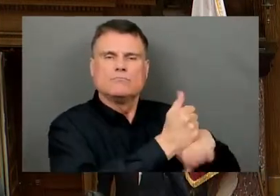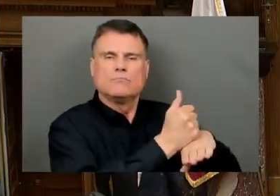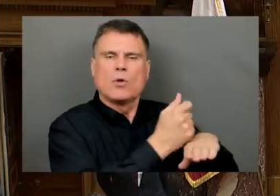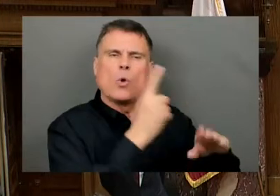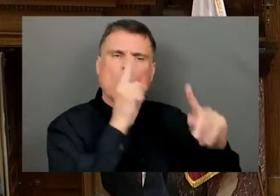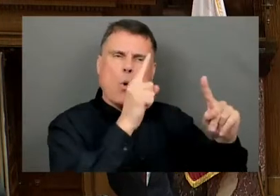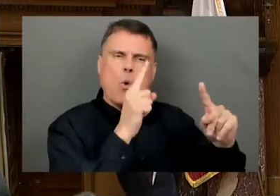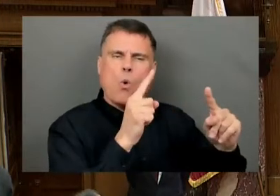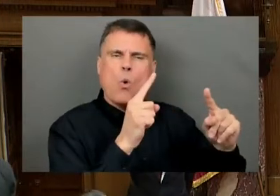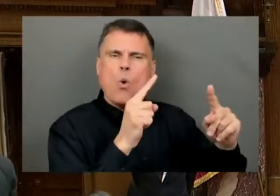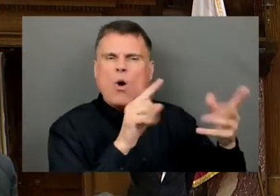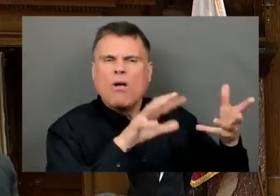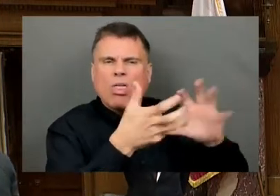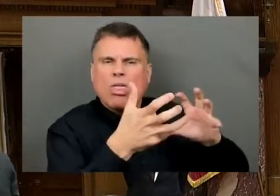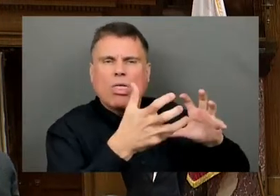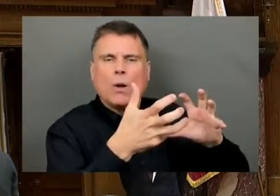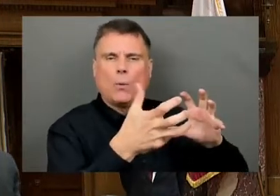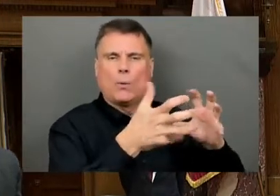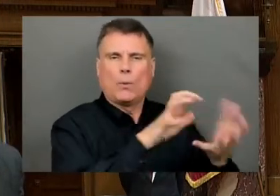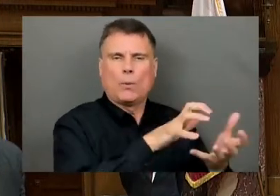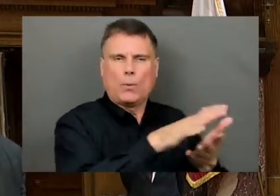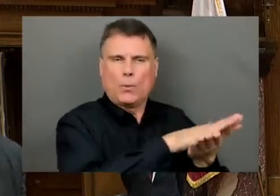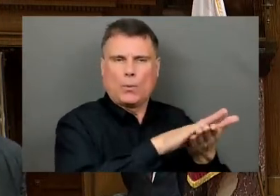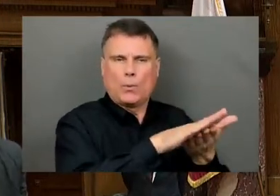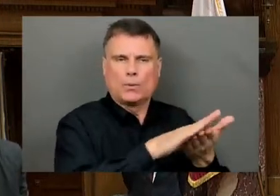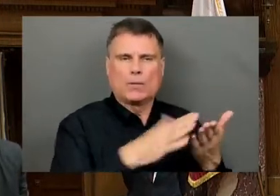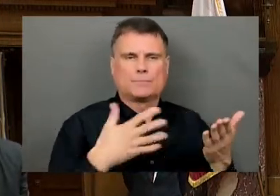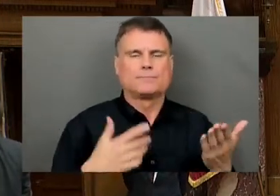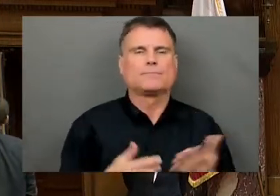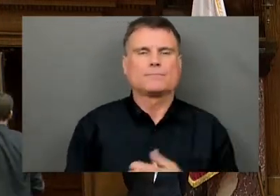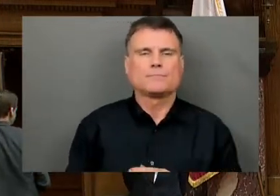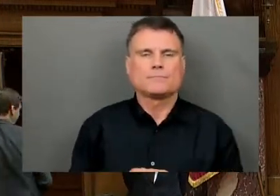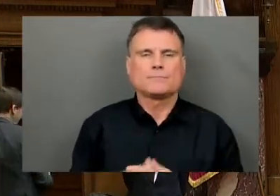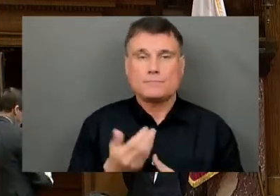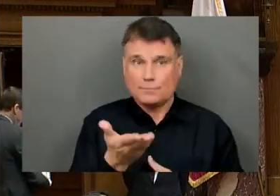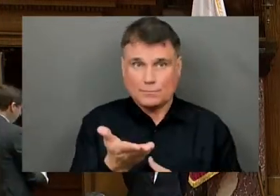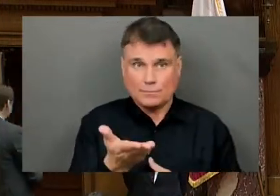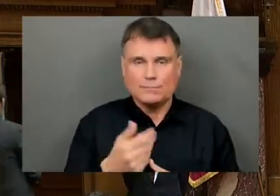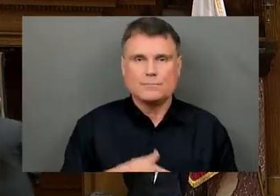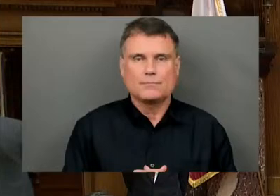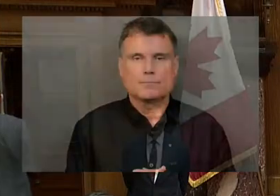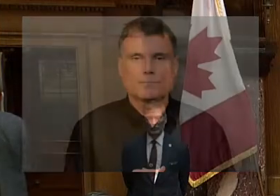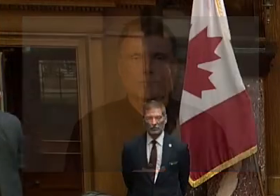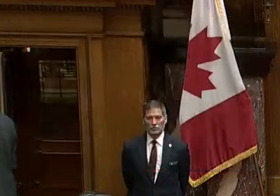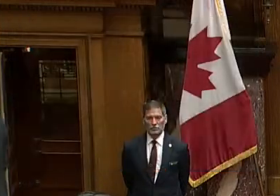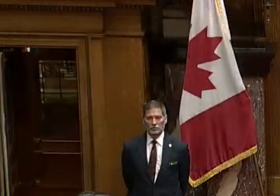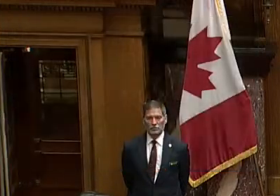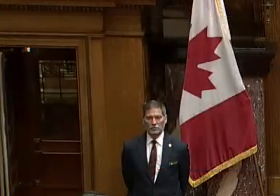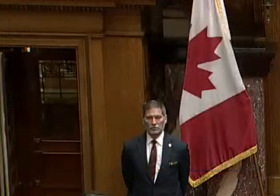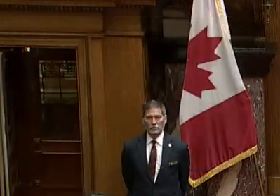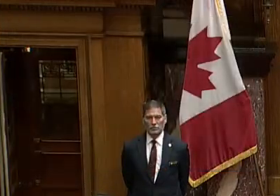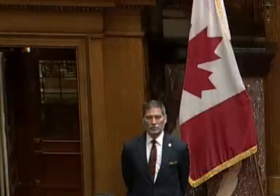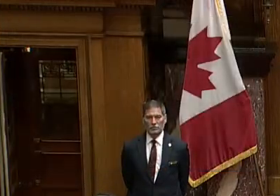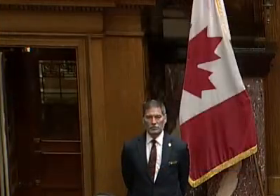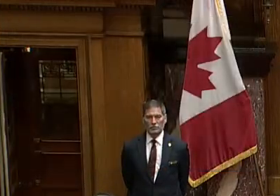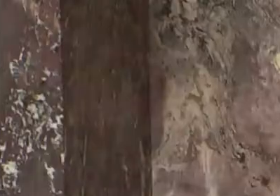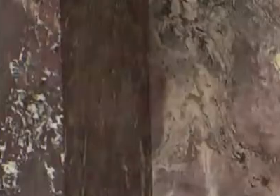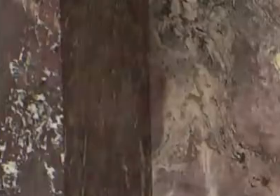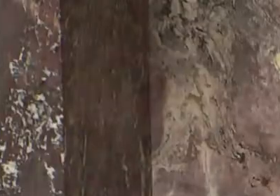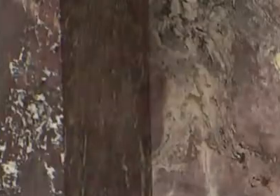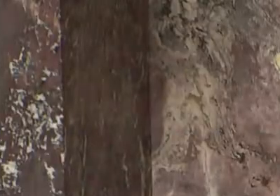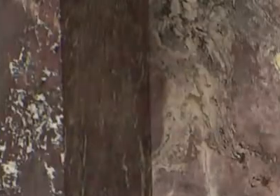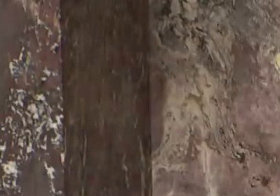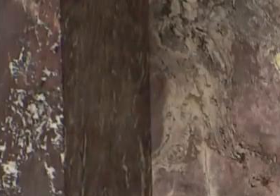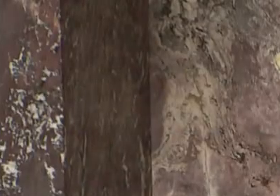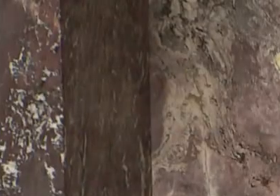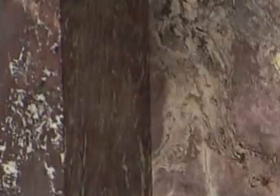Orders of the day. Government House Leader. Thank you, Honourable Speaker. In the main chamber, call second reading on Bill 11, Vancouver Charter Act. Douglas for Committee Room,